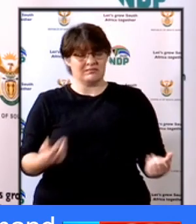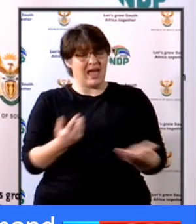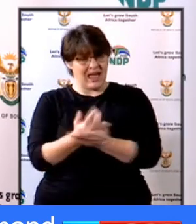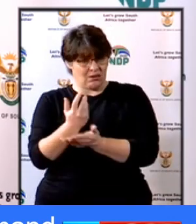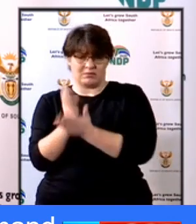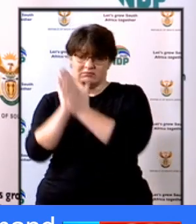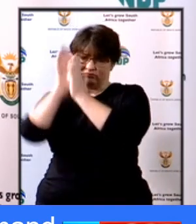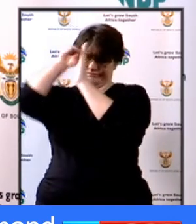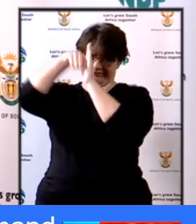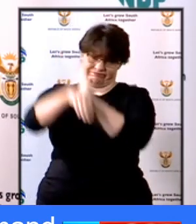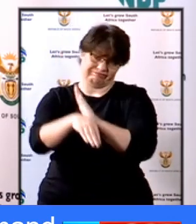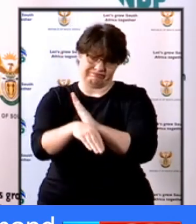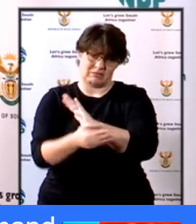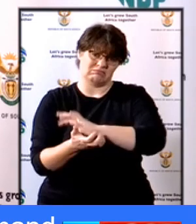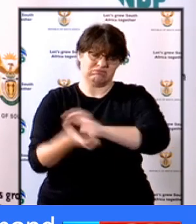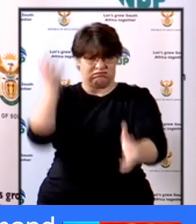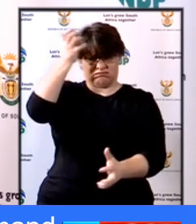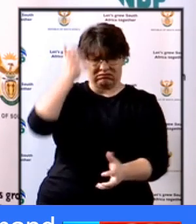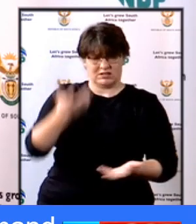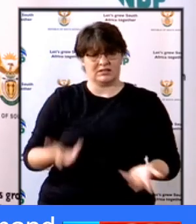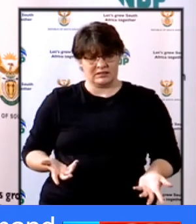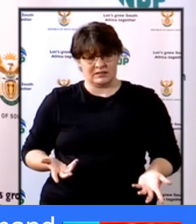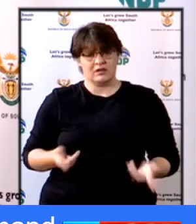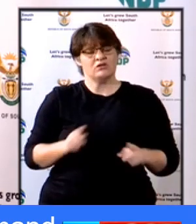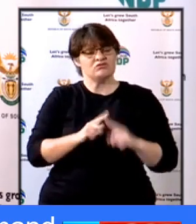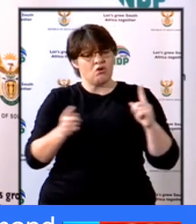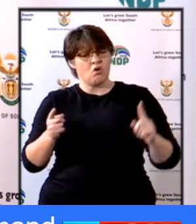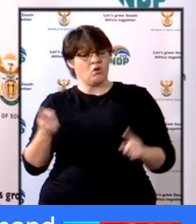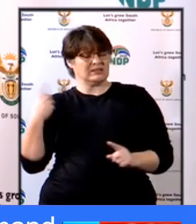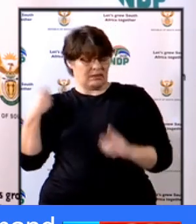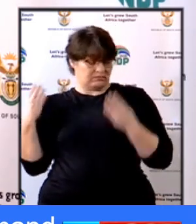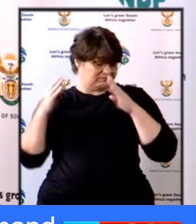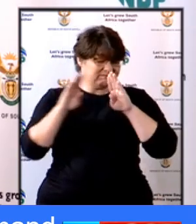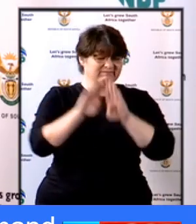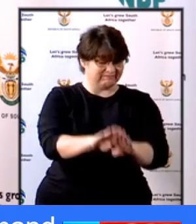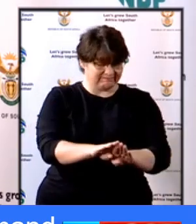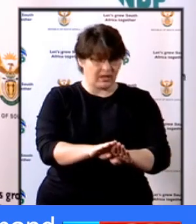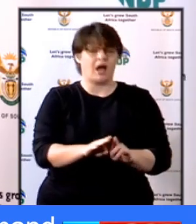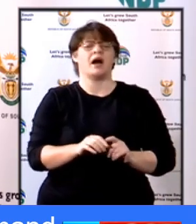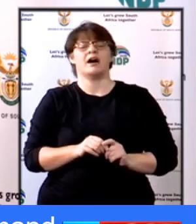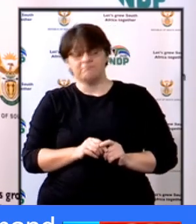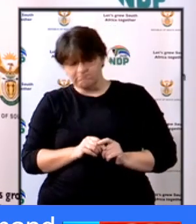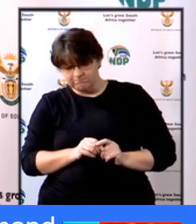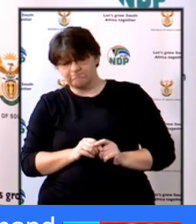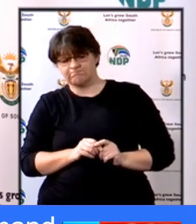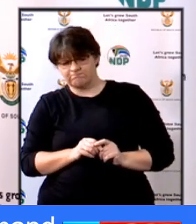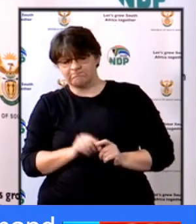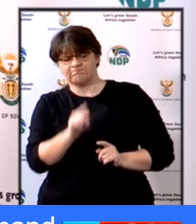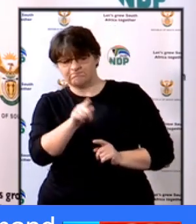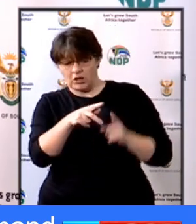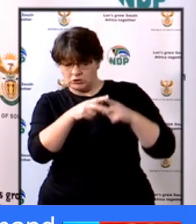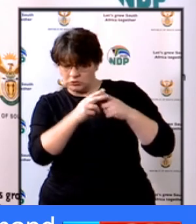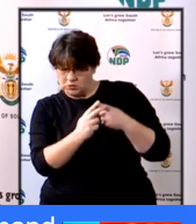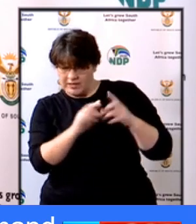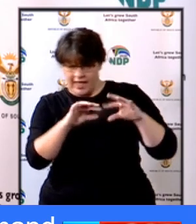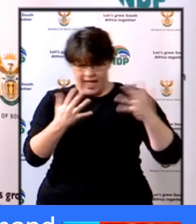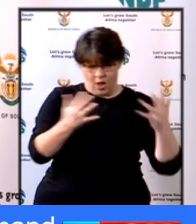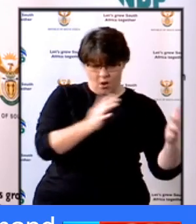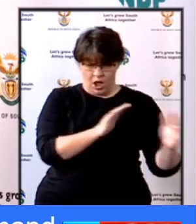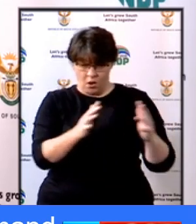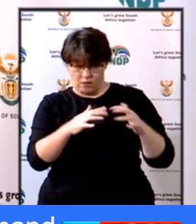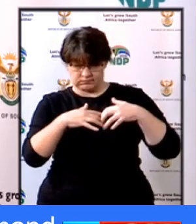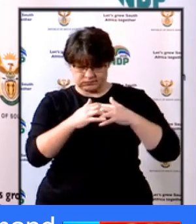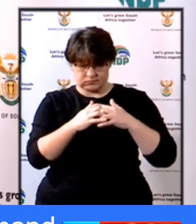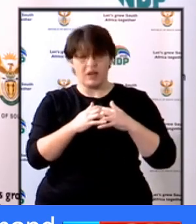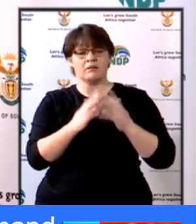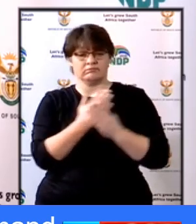economy. So we developed in this lockdown period a set of sharper instruments or tools to deal with the